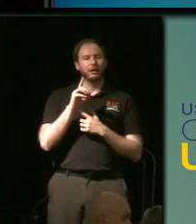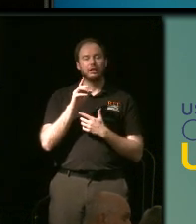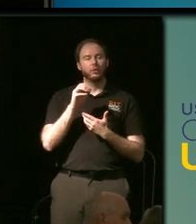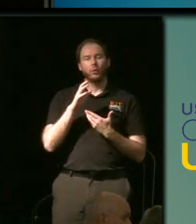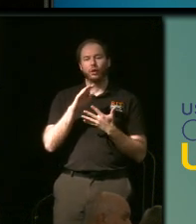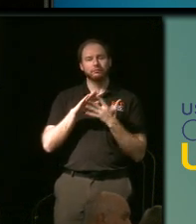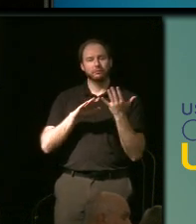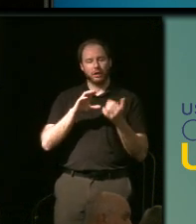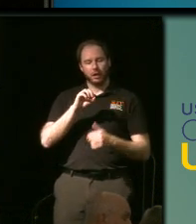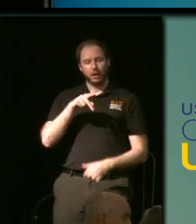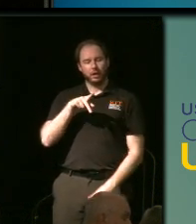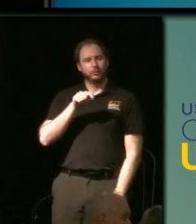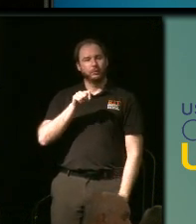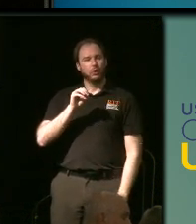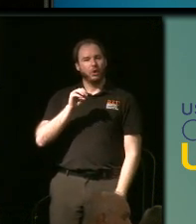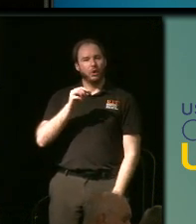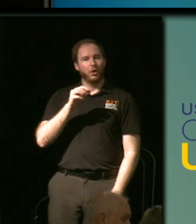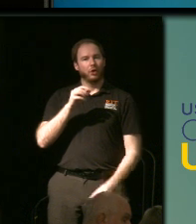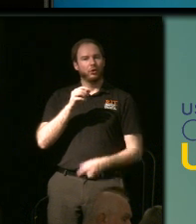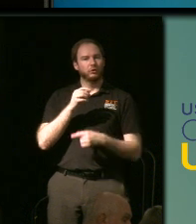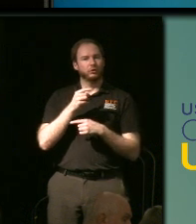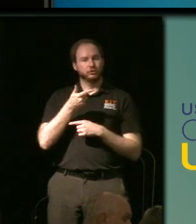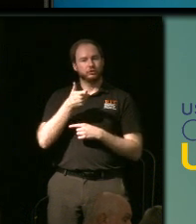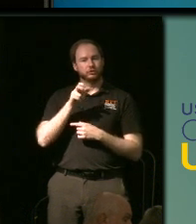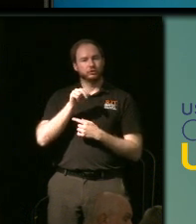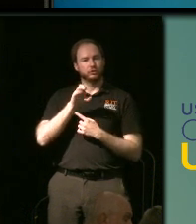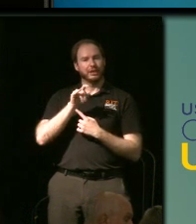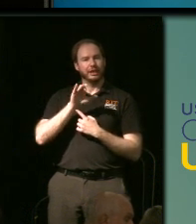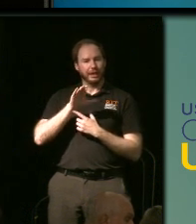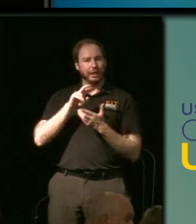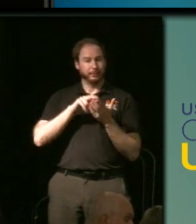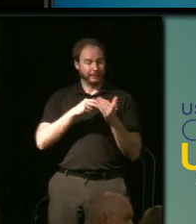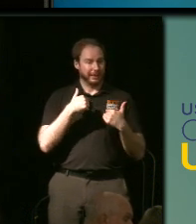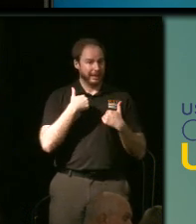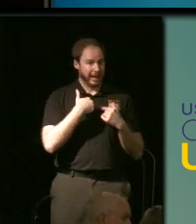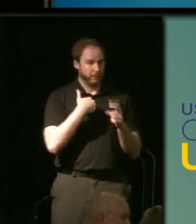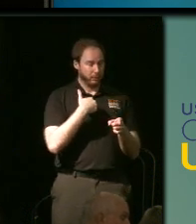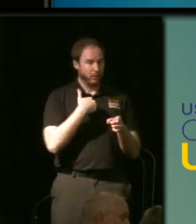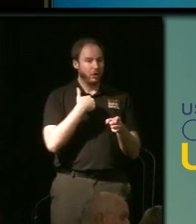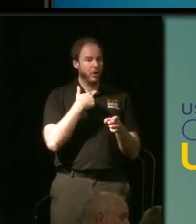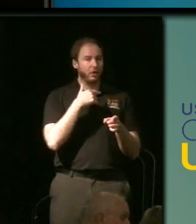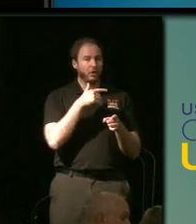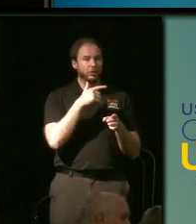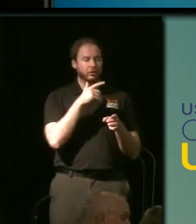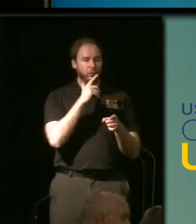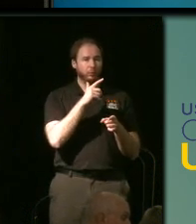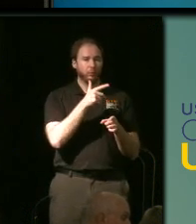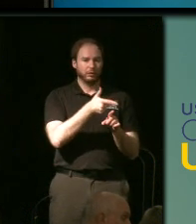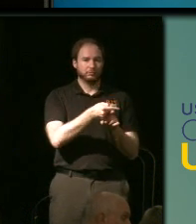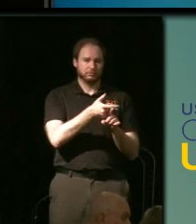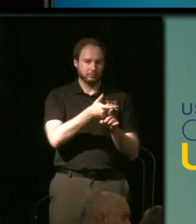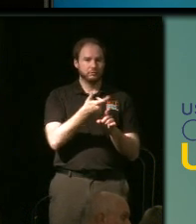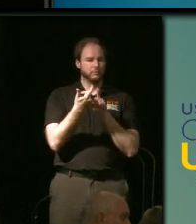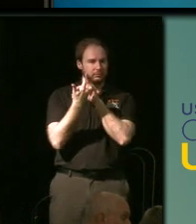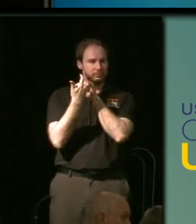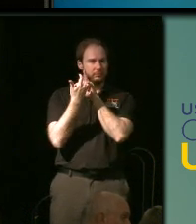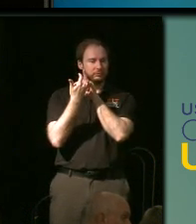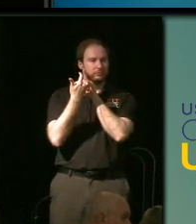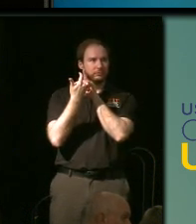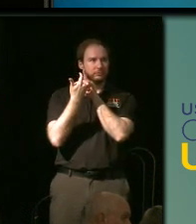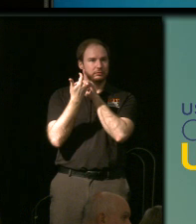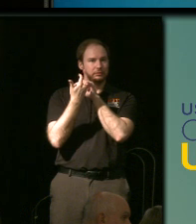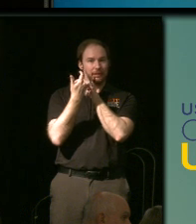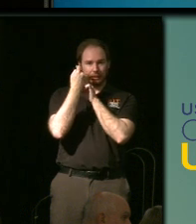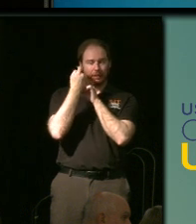using optogenetics, where you would inject pigments derived from animals into your retina to take cells which